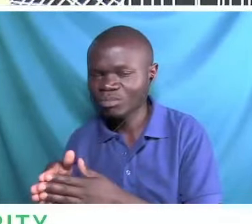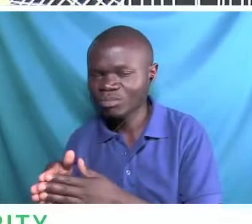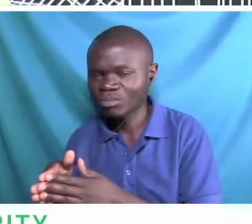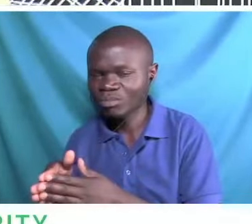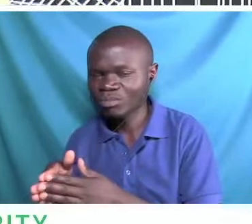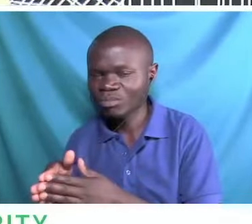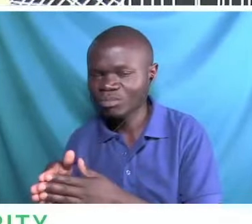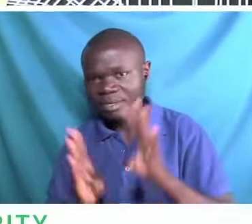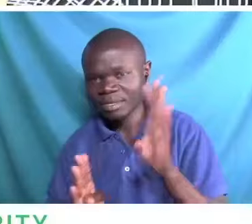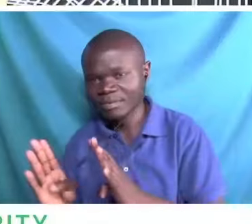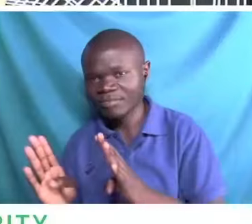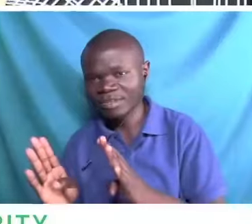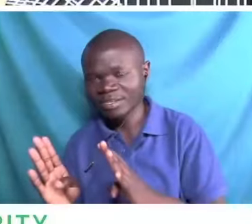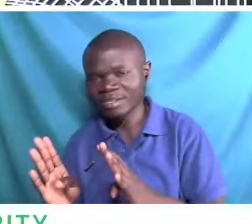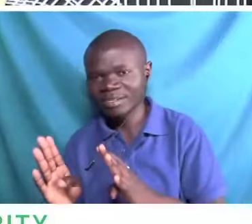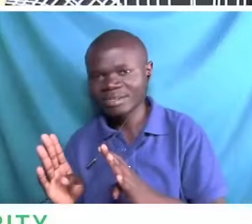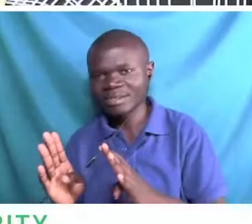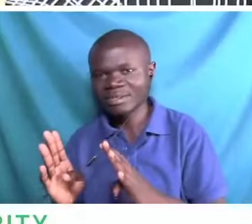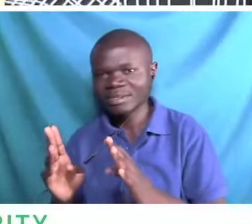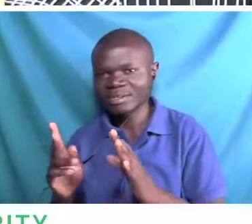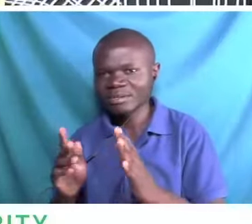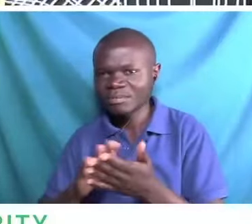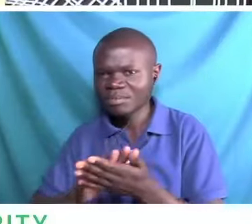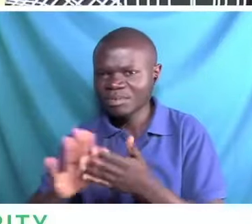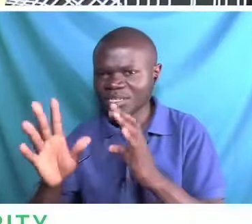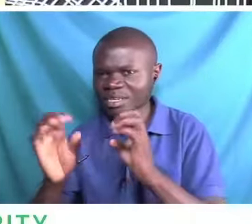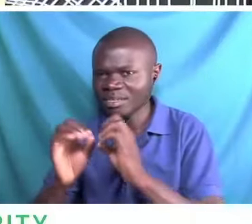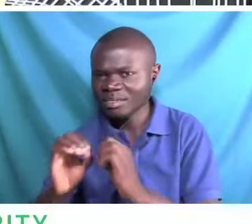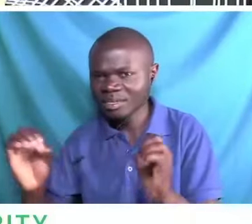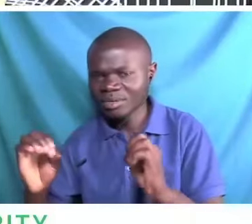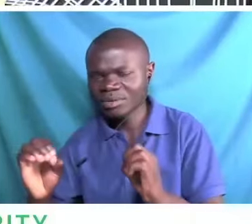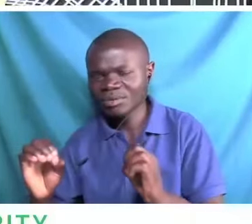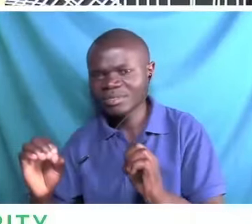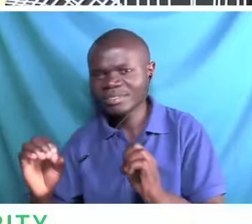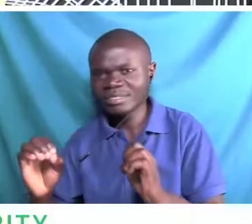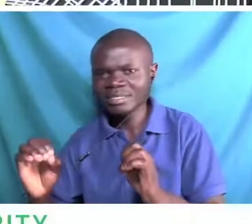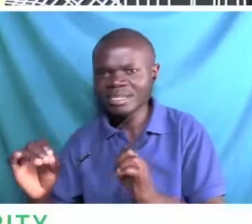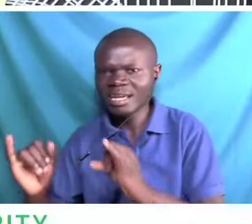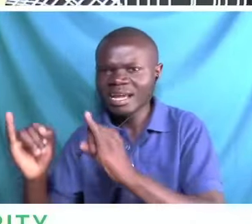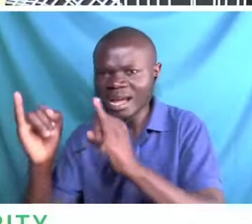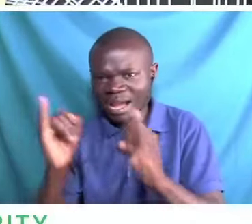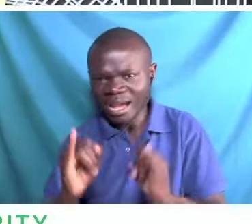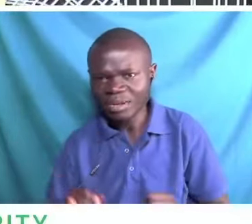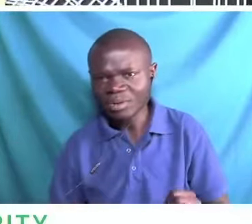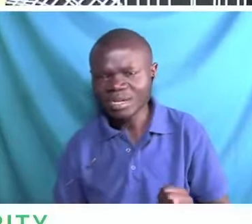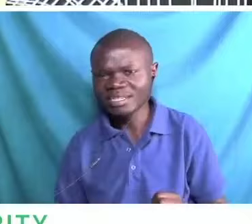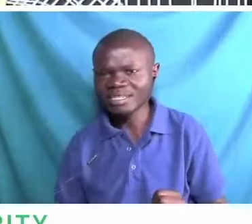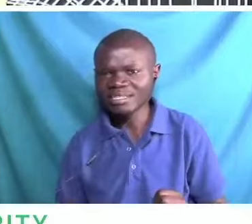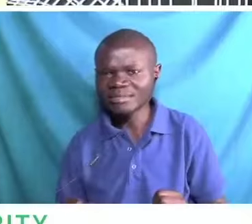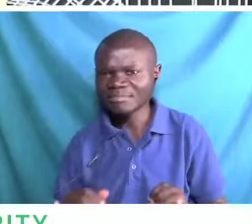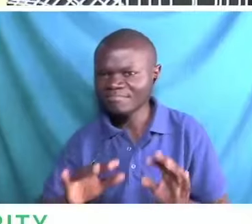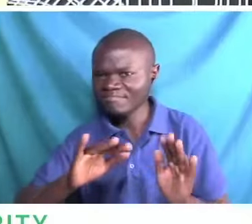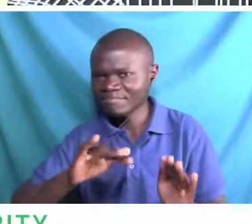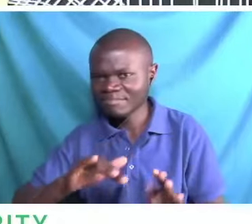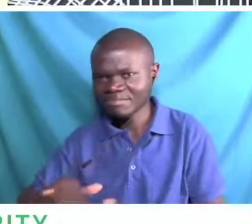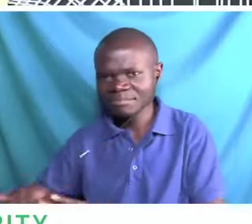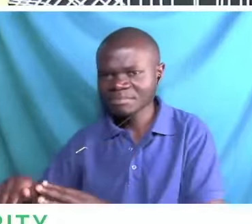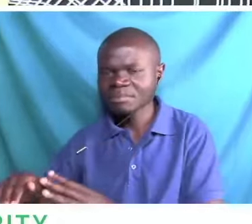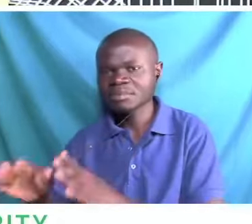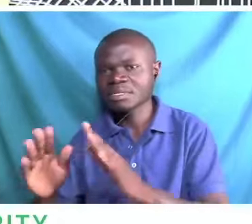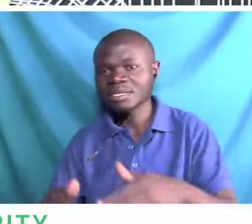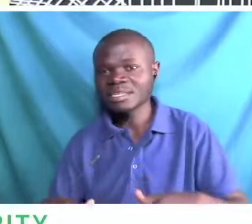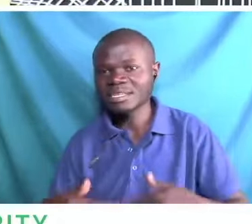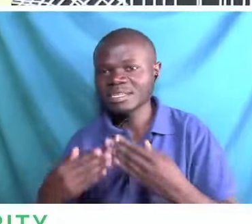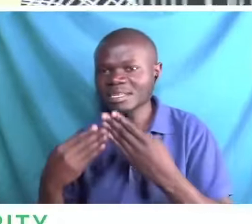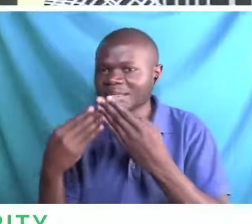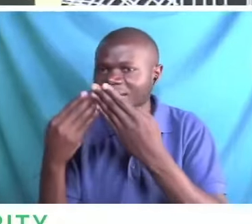passion, evil desire, covetousness, which is idolatry. He gives